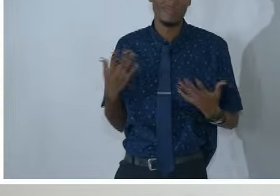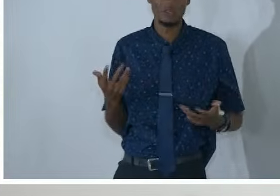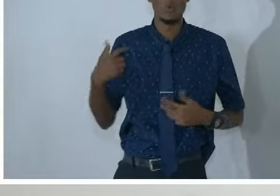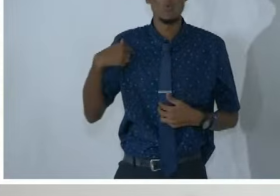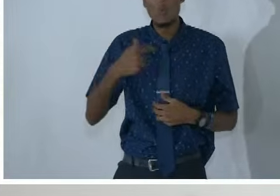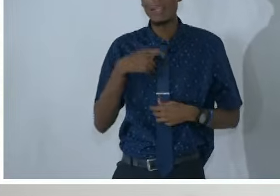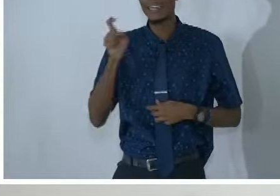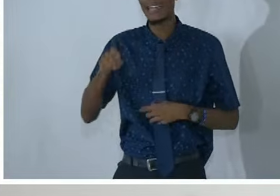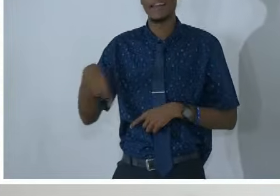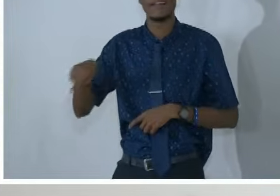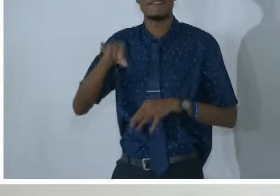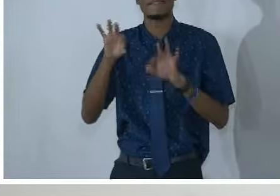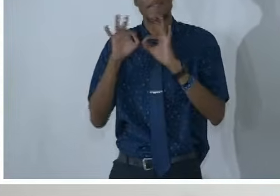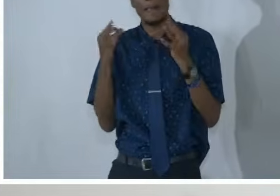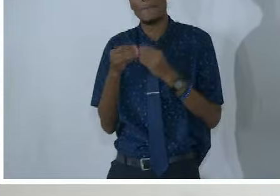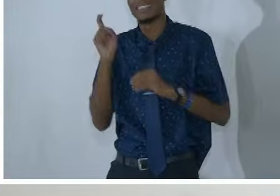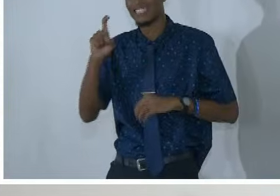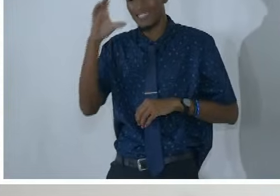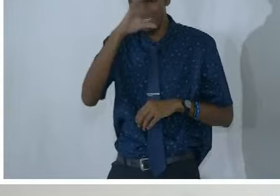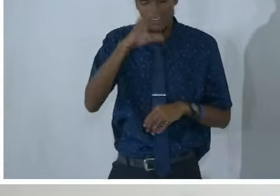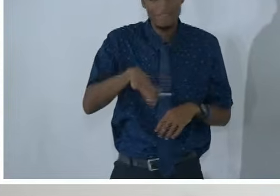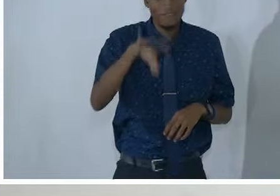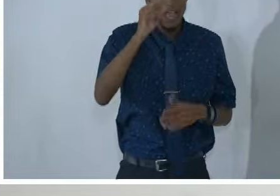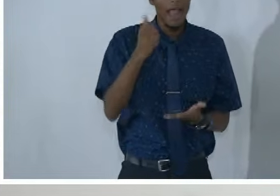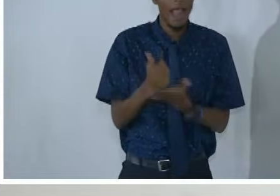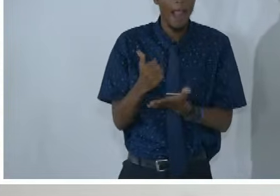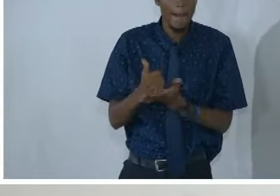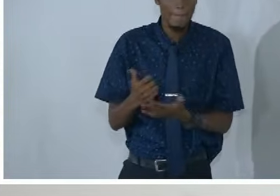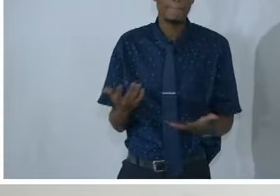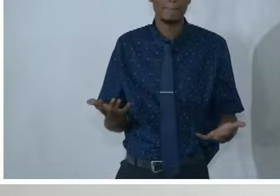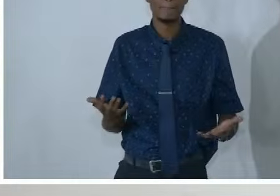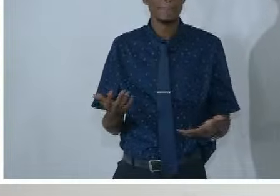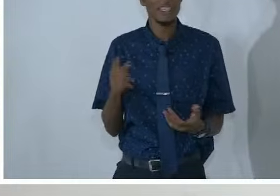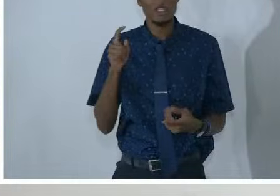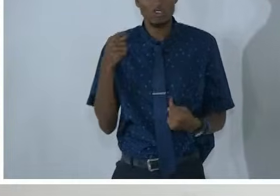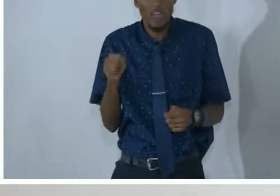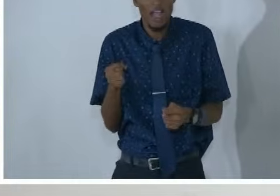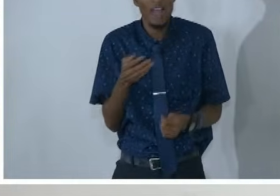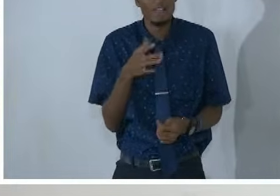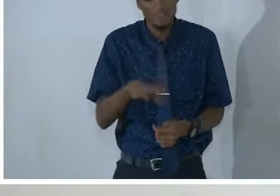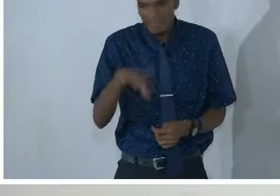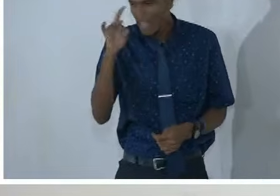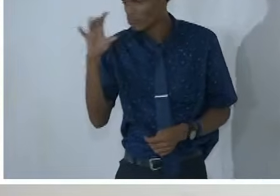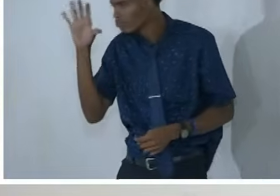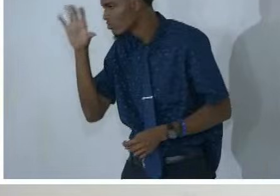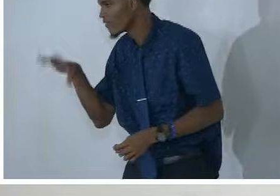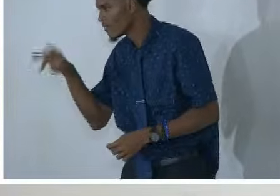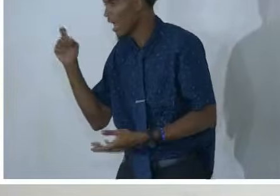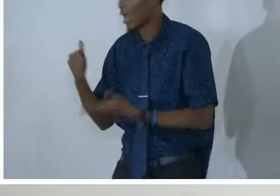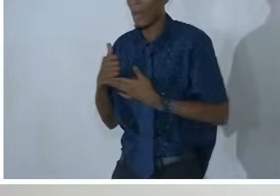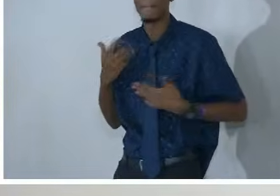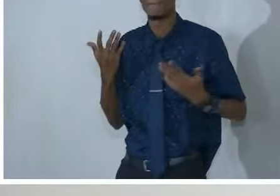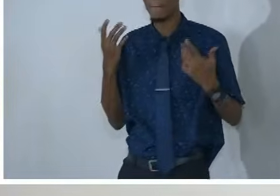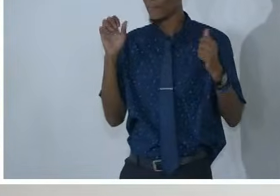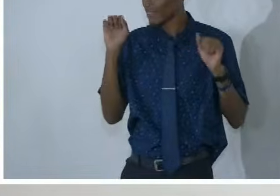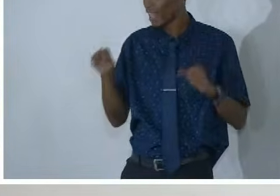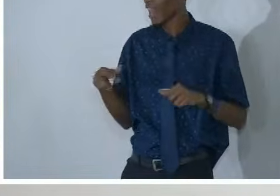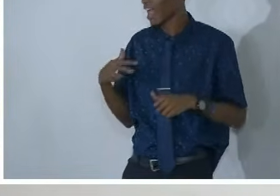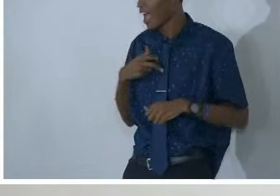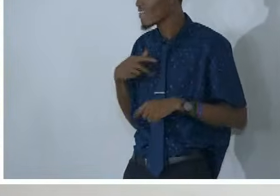really seek help. And we're hoping with restorative justice, victim services, and no